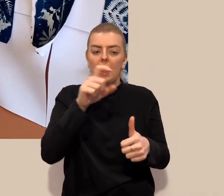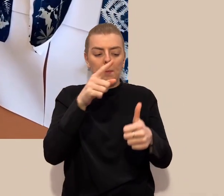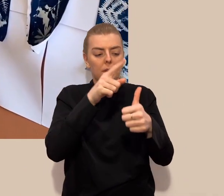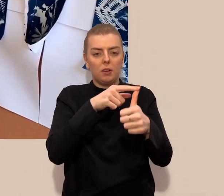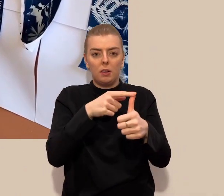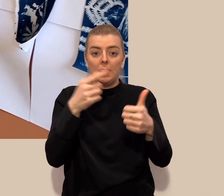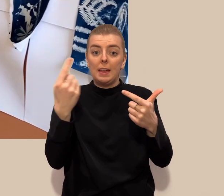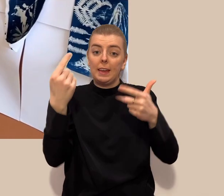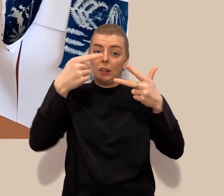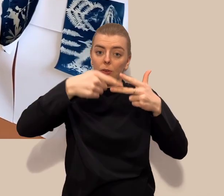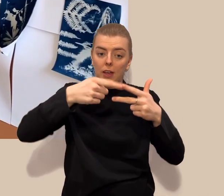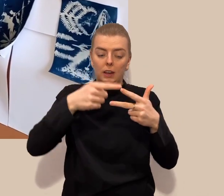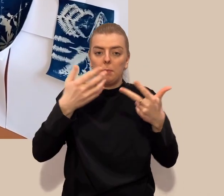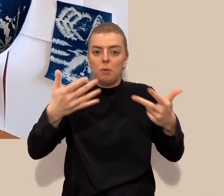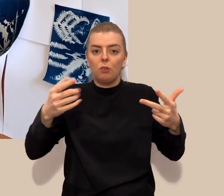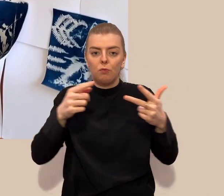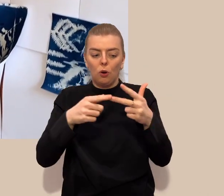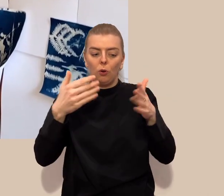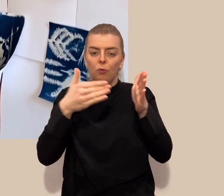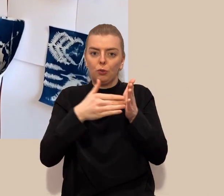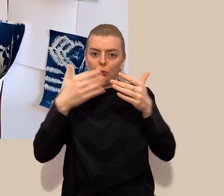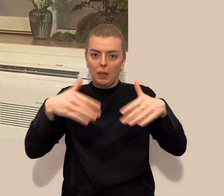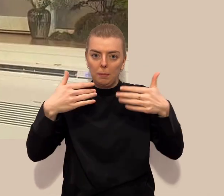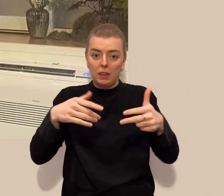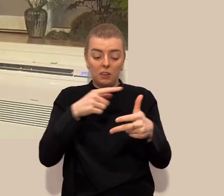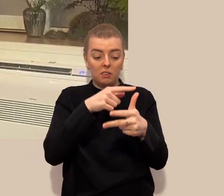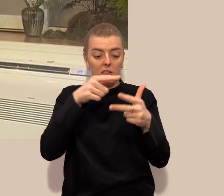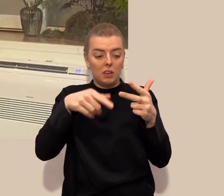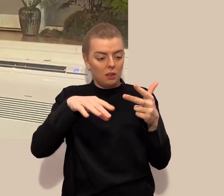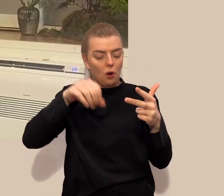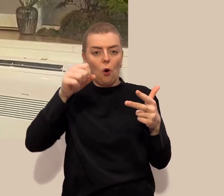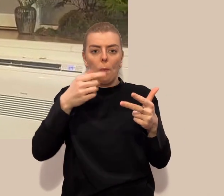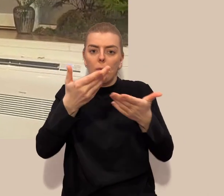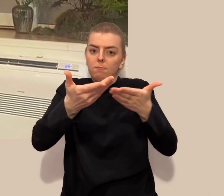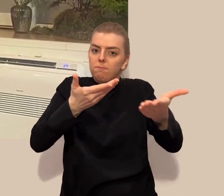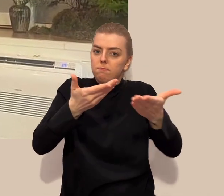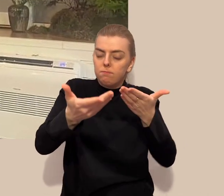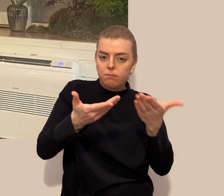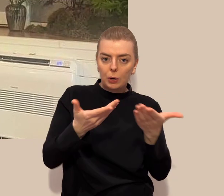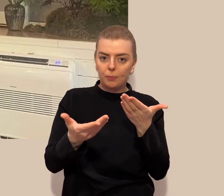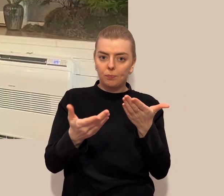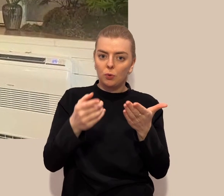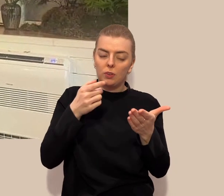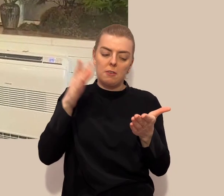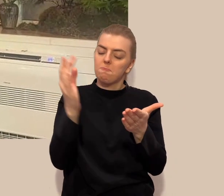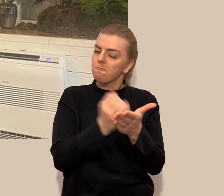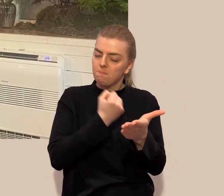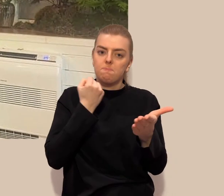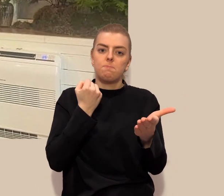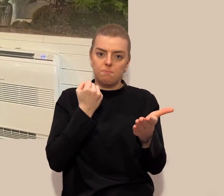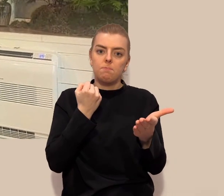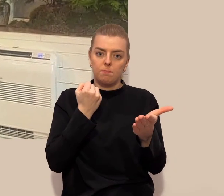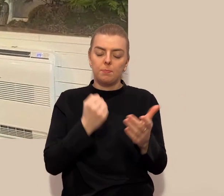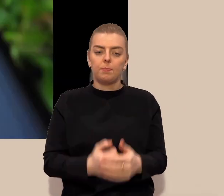And to talk around inclusion and diversity and disability. So there's also been those conversations going on. And that's like